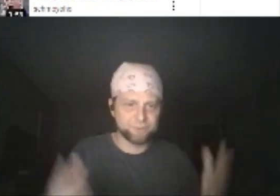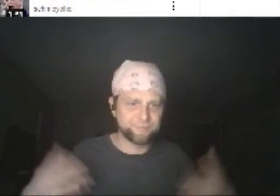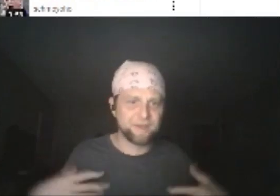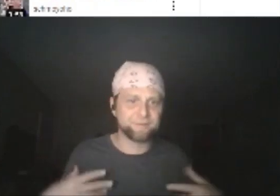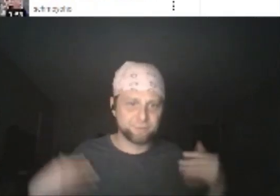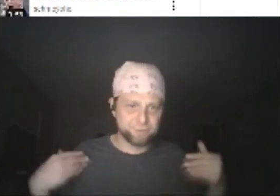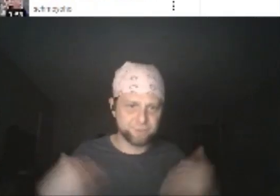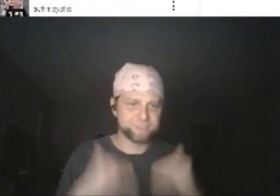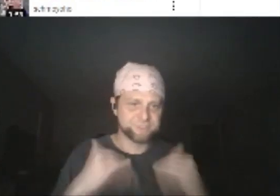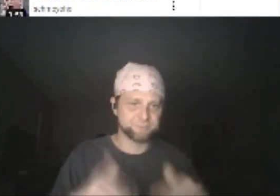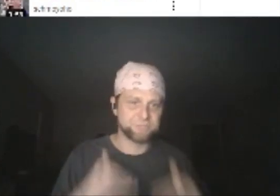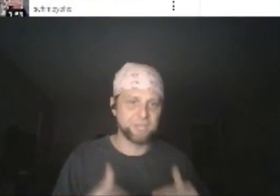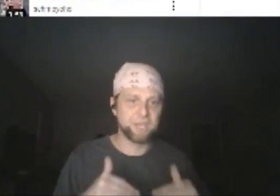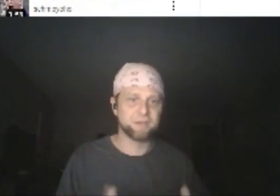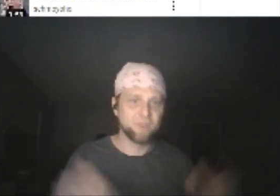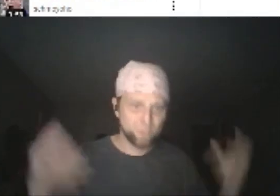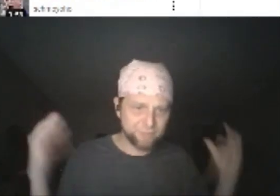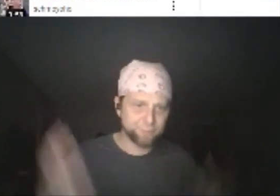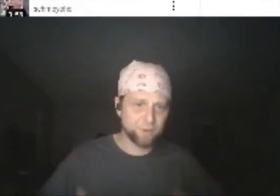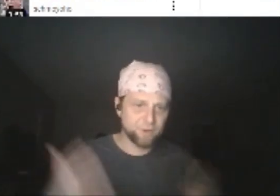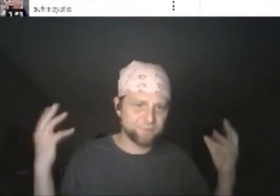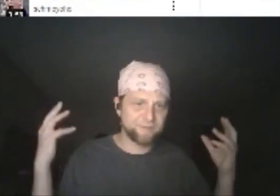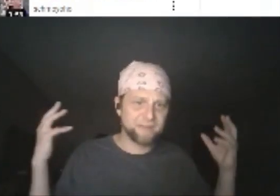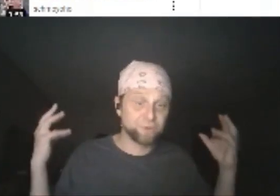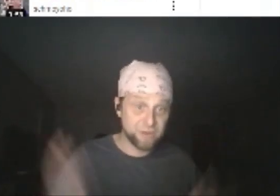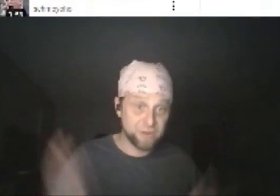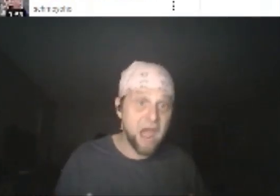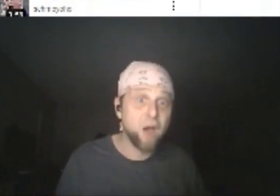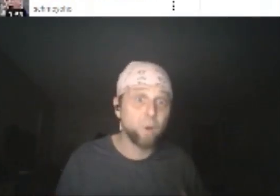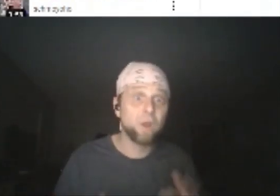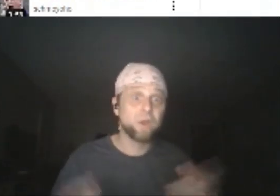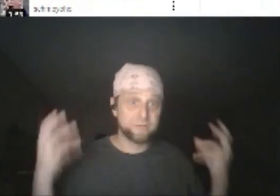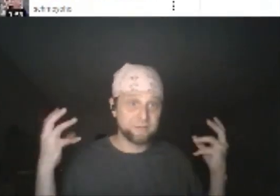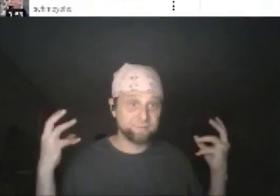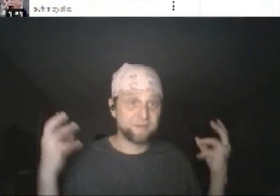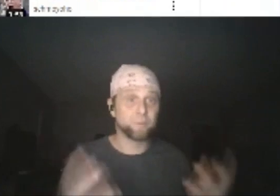300 to 500 just to sustain. We need 300 to 500 now.